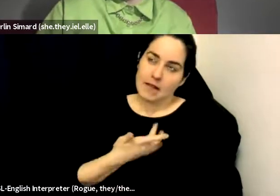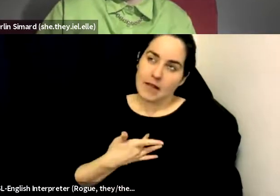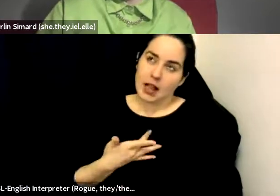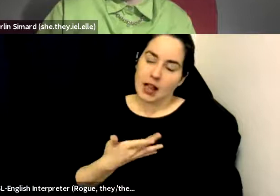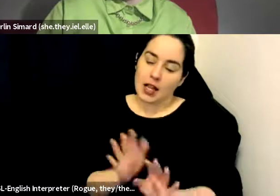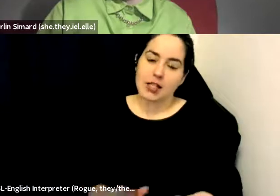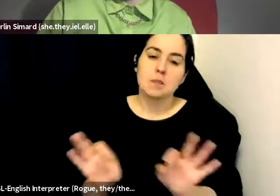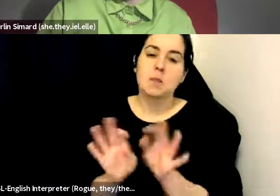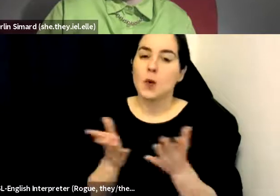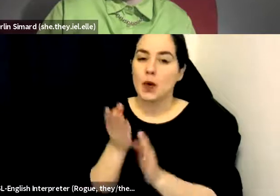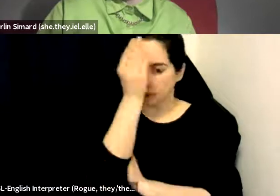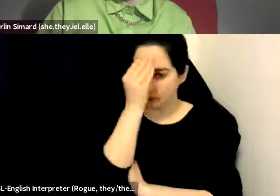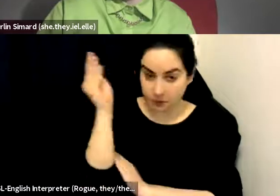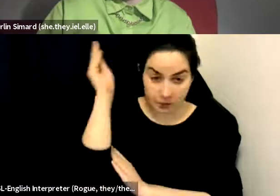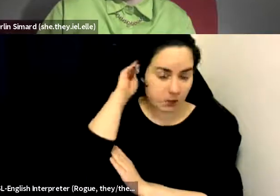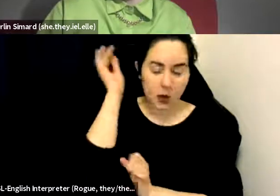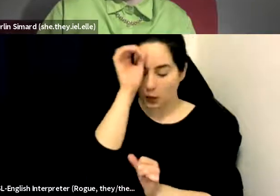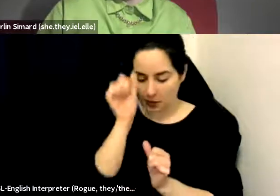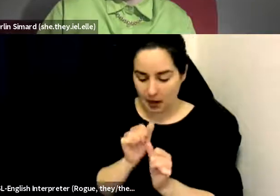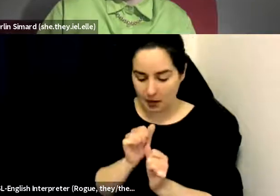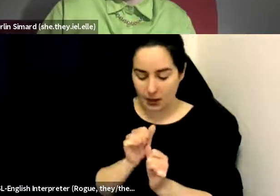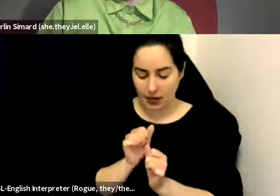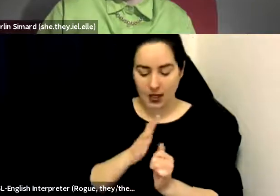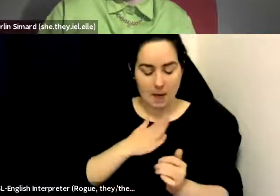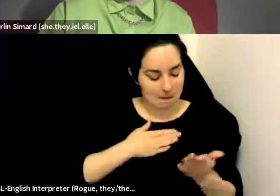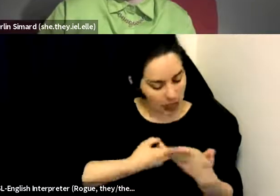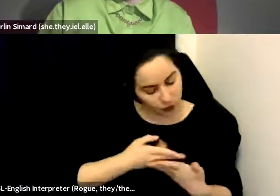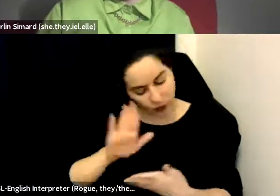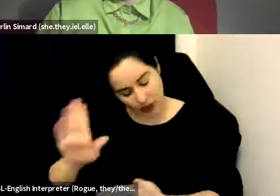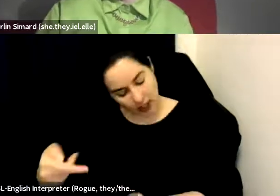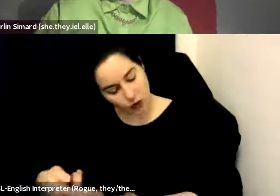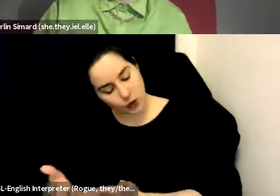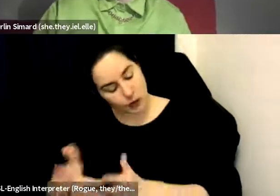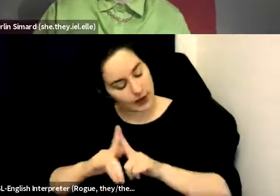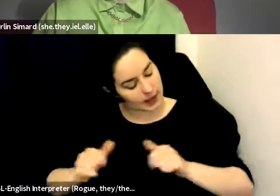and understanding and holding their truth along with our truths,